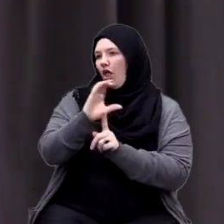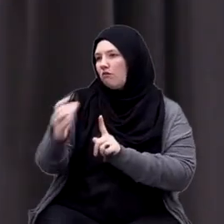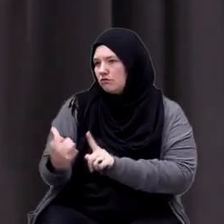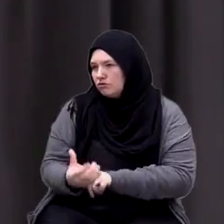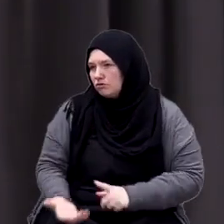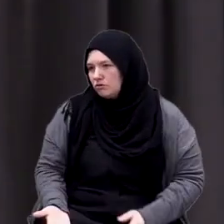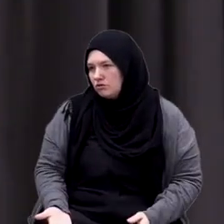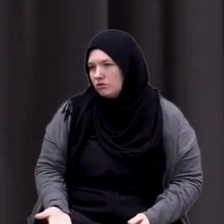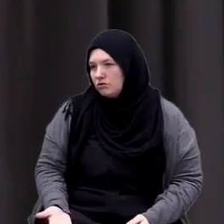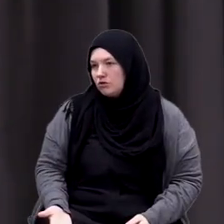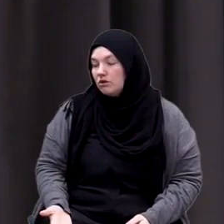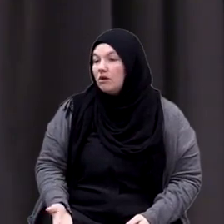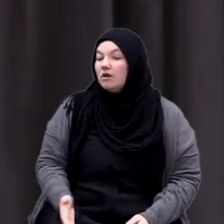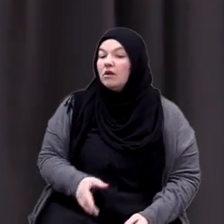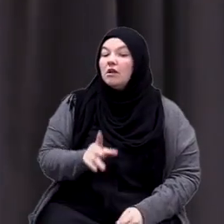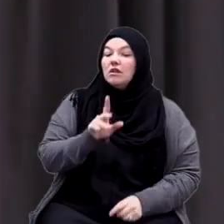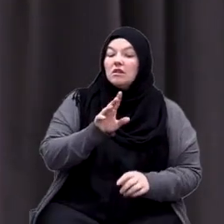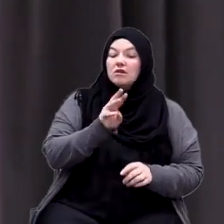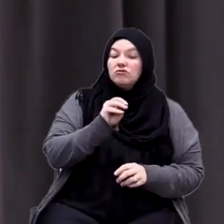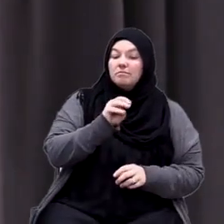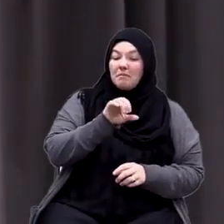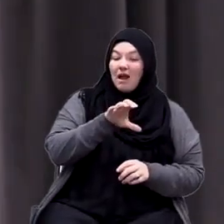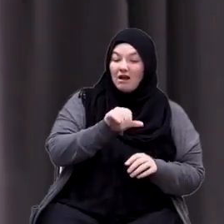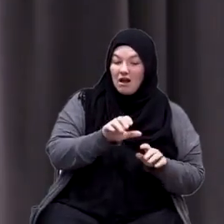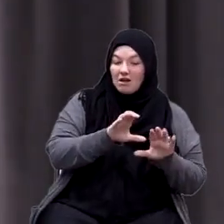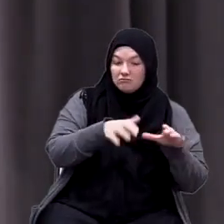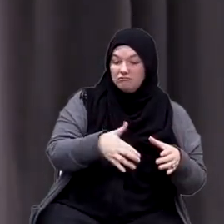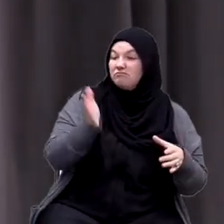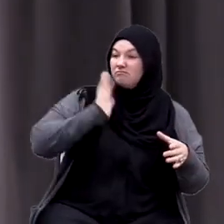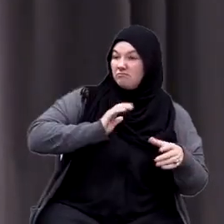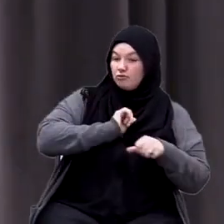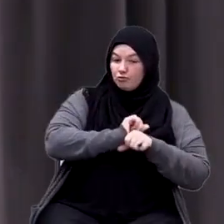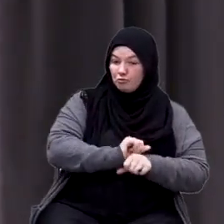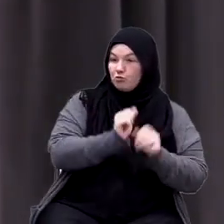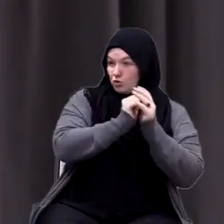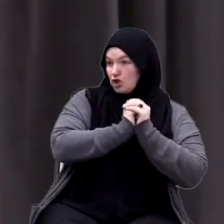So the mushrikeen, they used to worship idols.